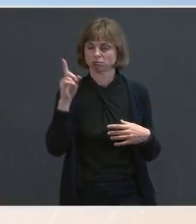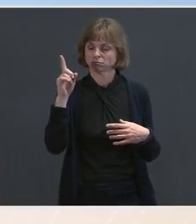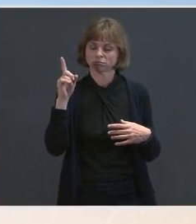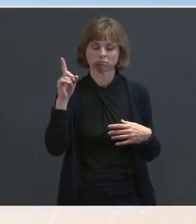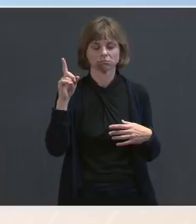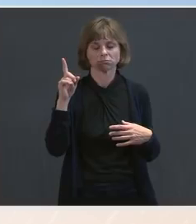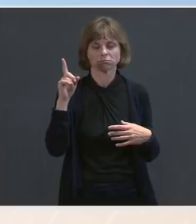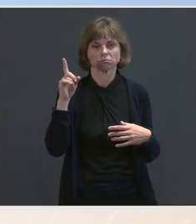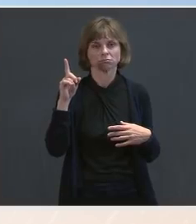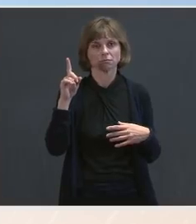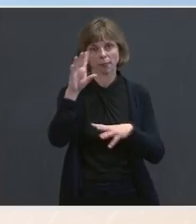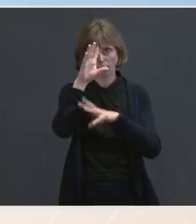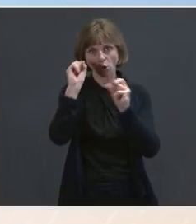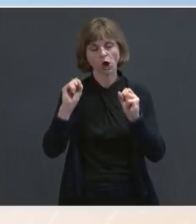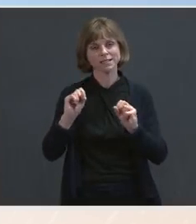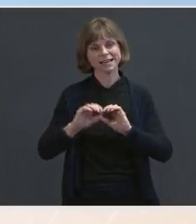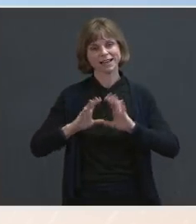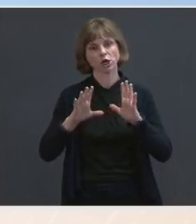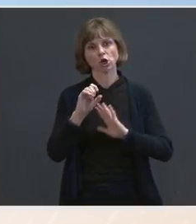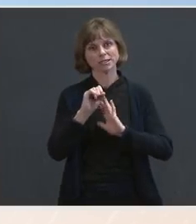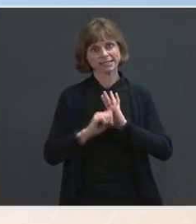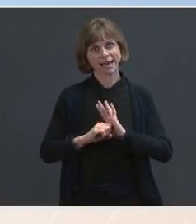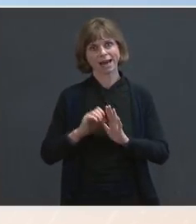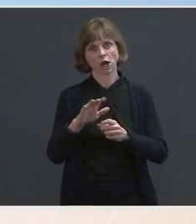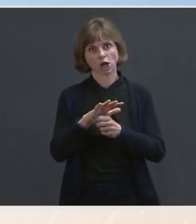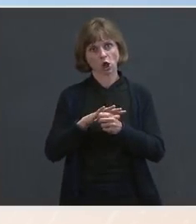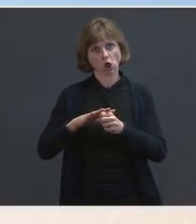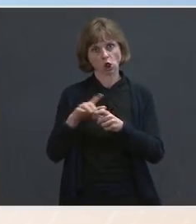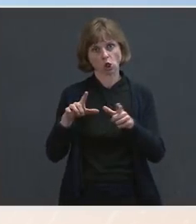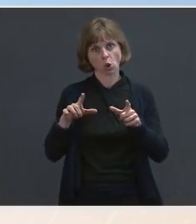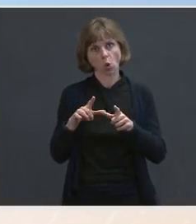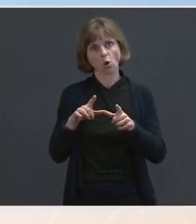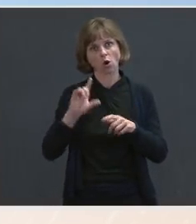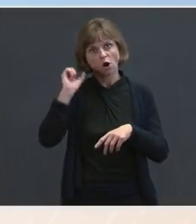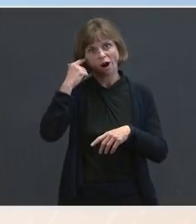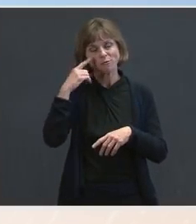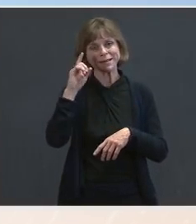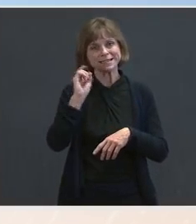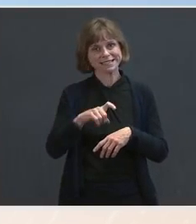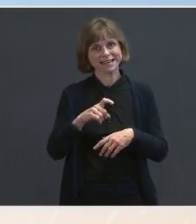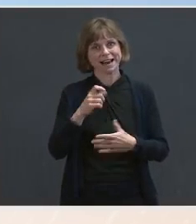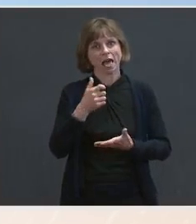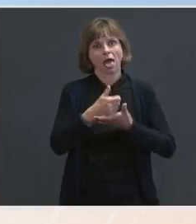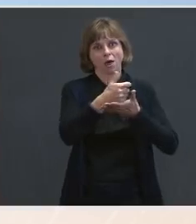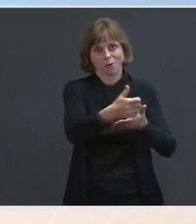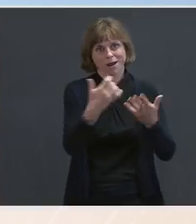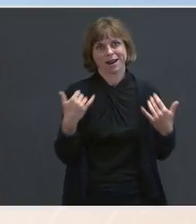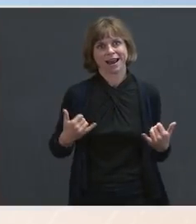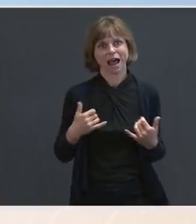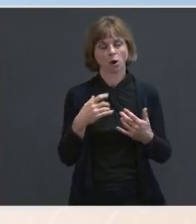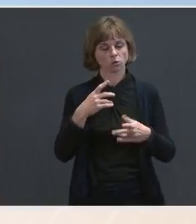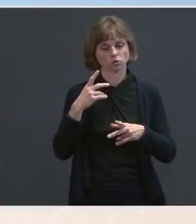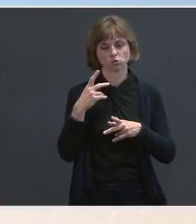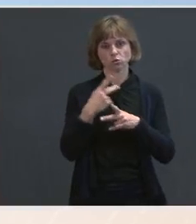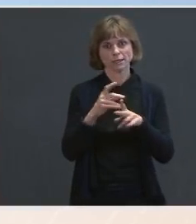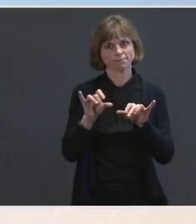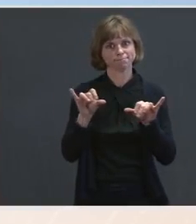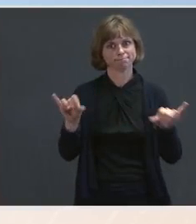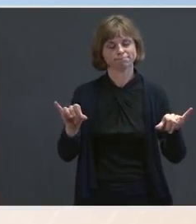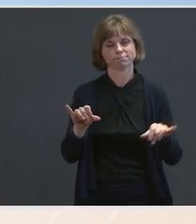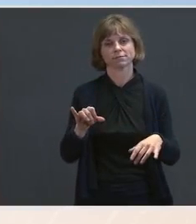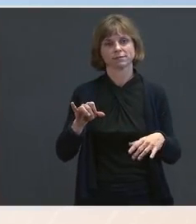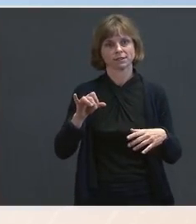local governments need assistance now to keep cops on the beat, to keep teachers, to keep firefighters employed, and to